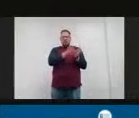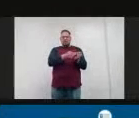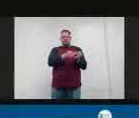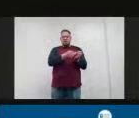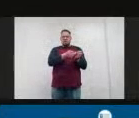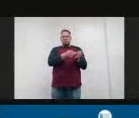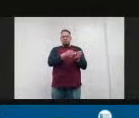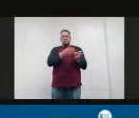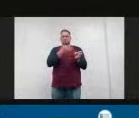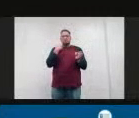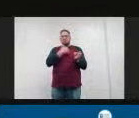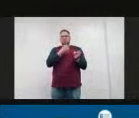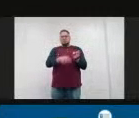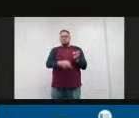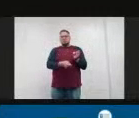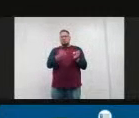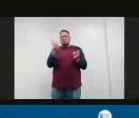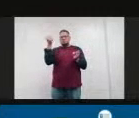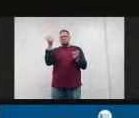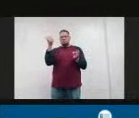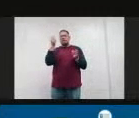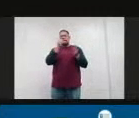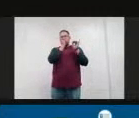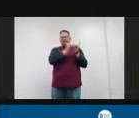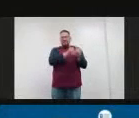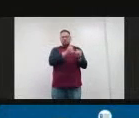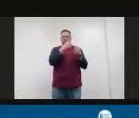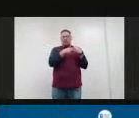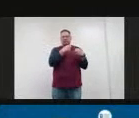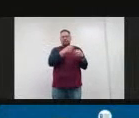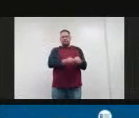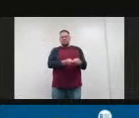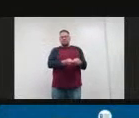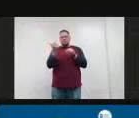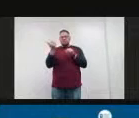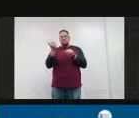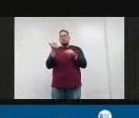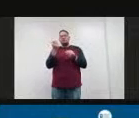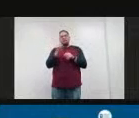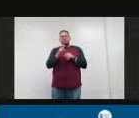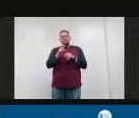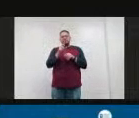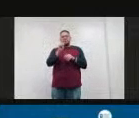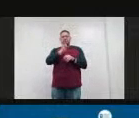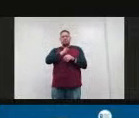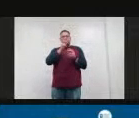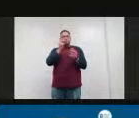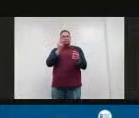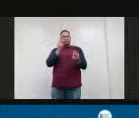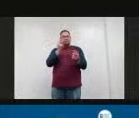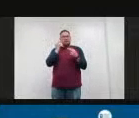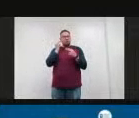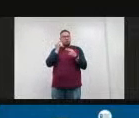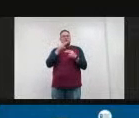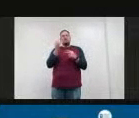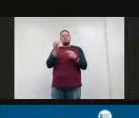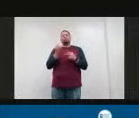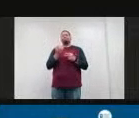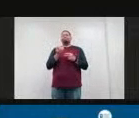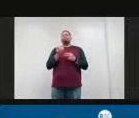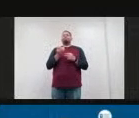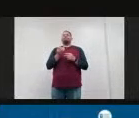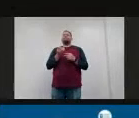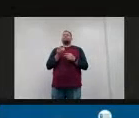So we can remove individual problems, because they should be self-reflection and of